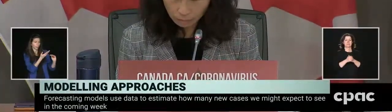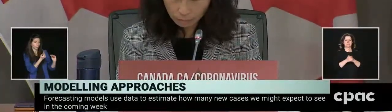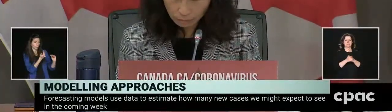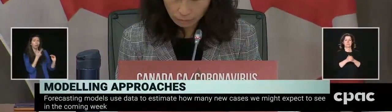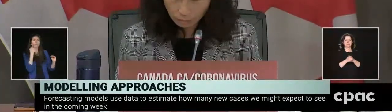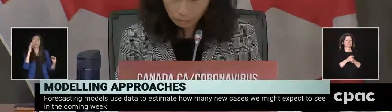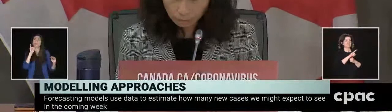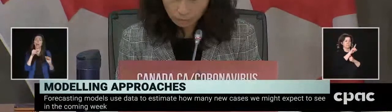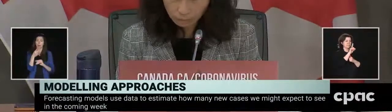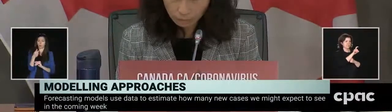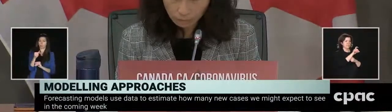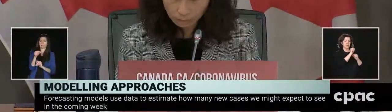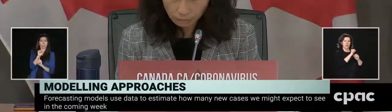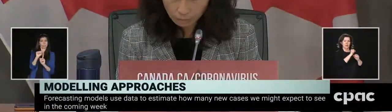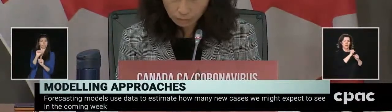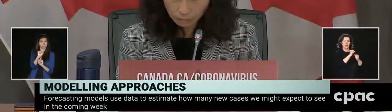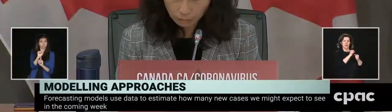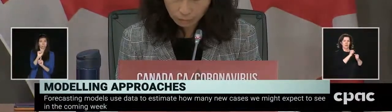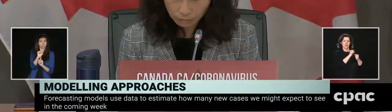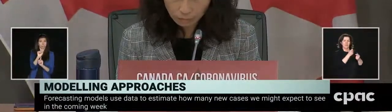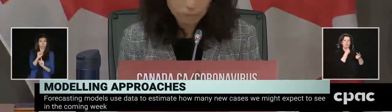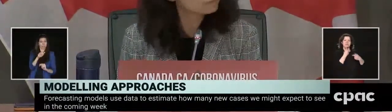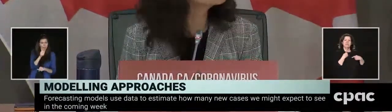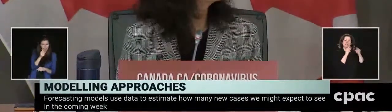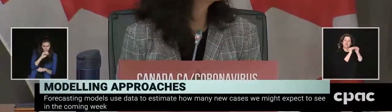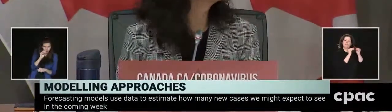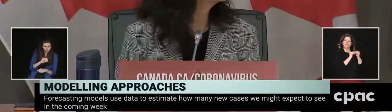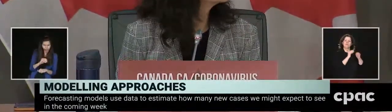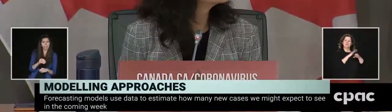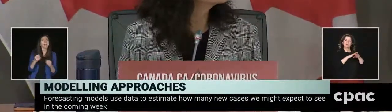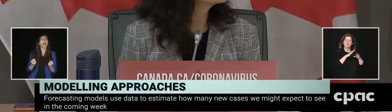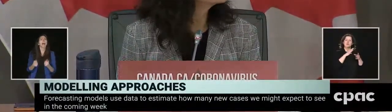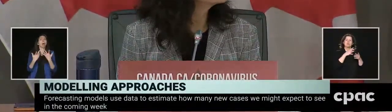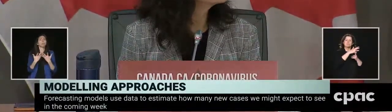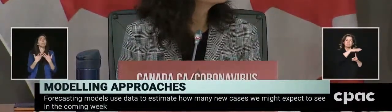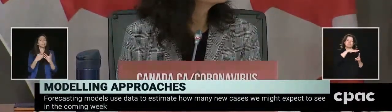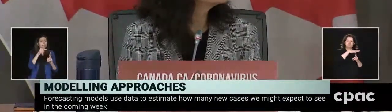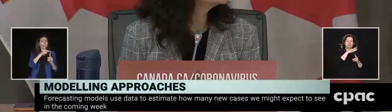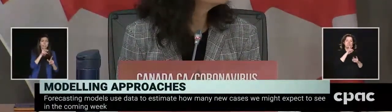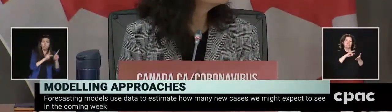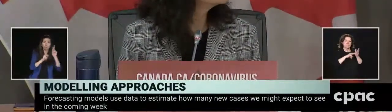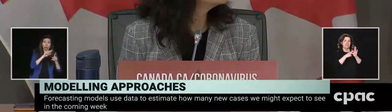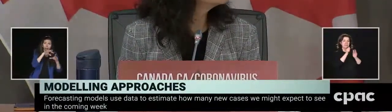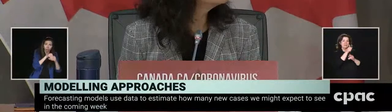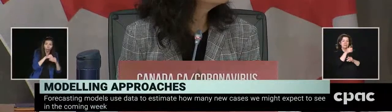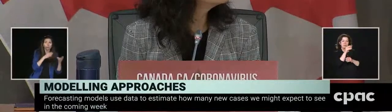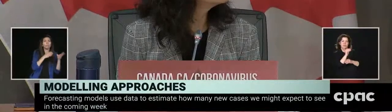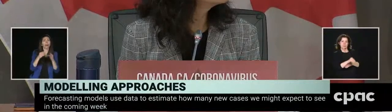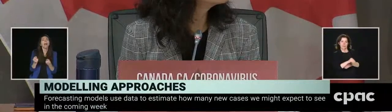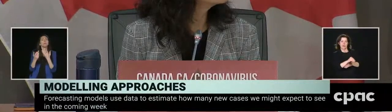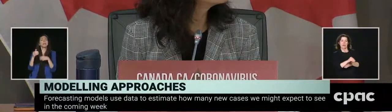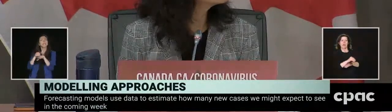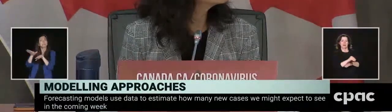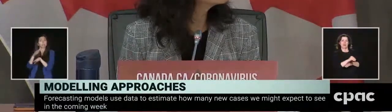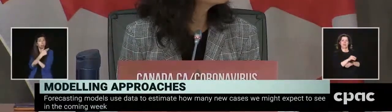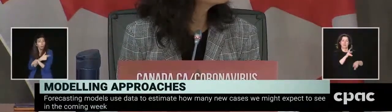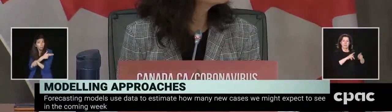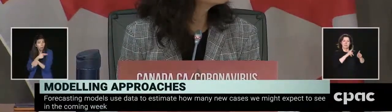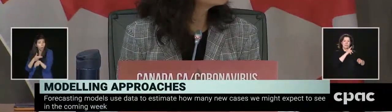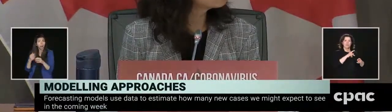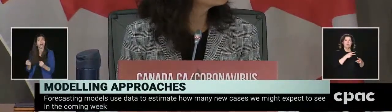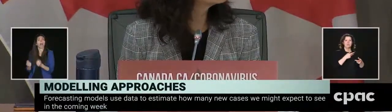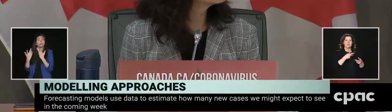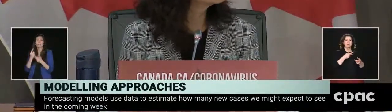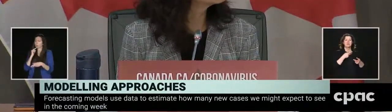the number of cases, the number of hospitalizations, the number of intensive care, and the number of deaths?